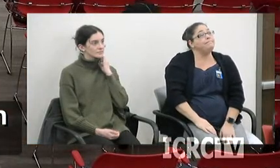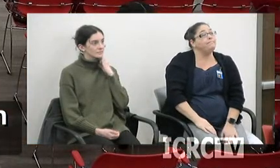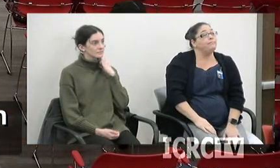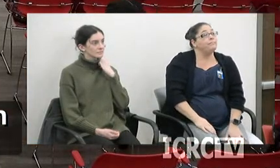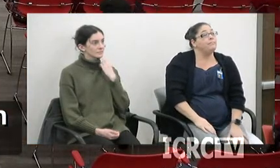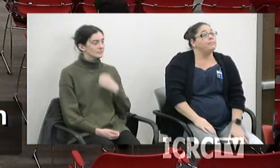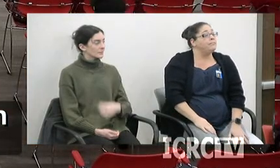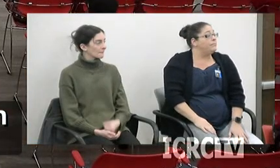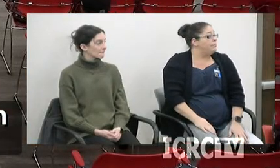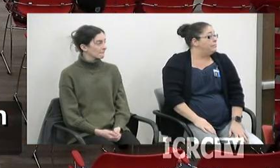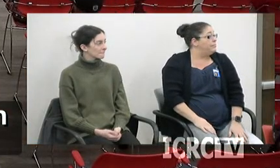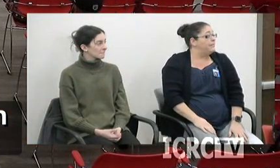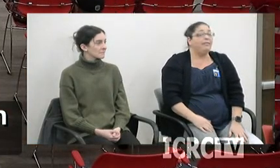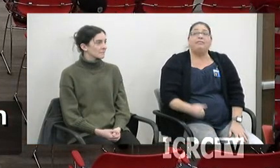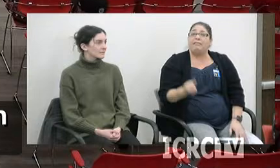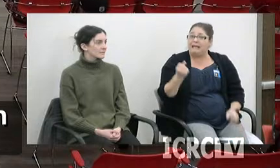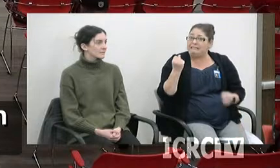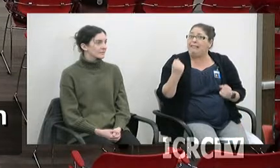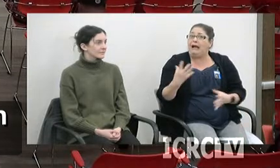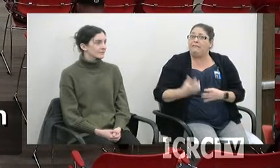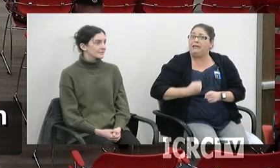That is in a lot of years.